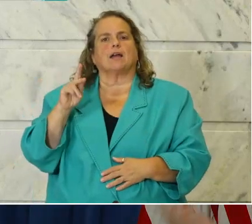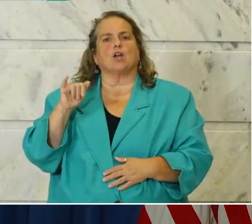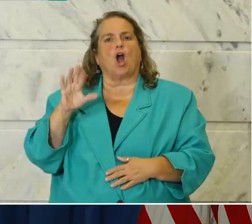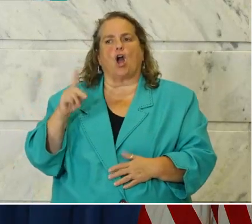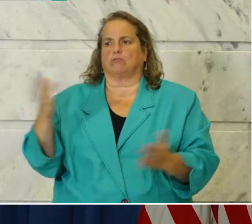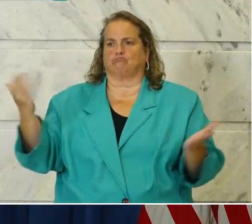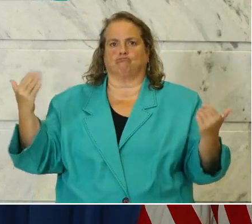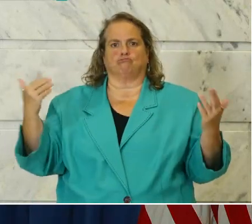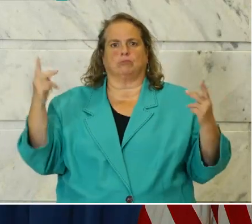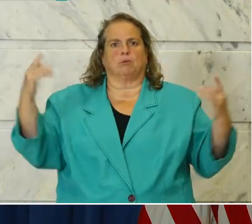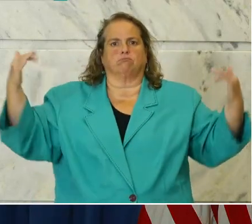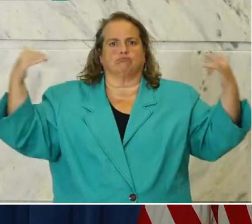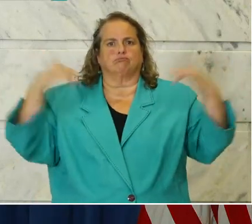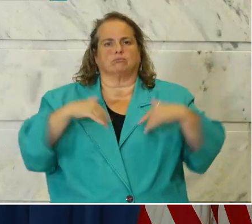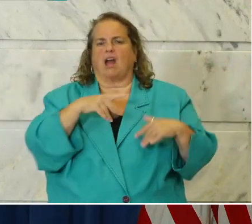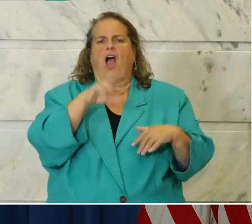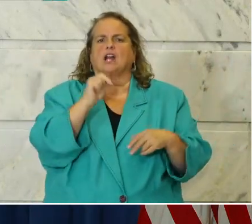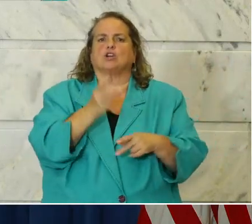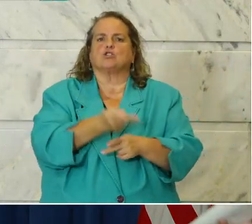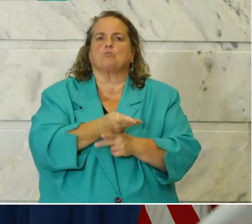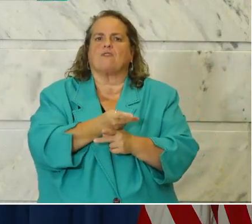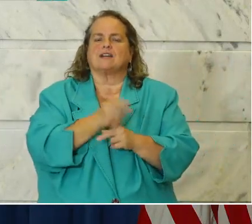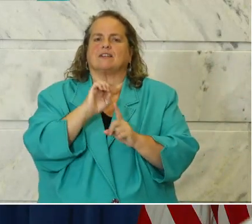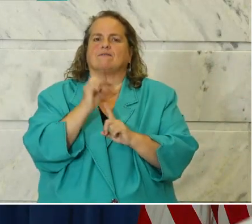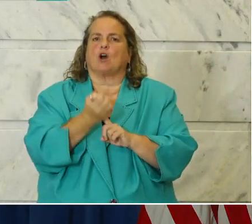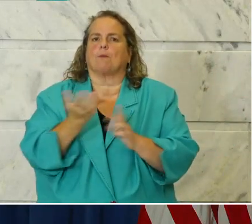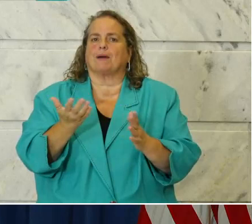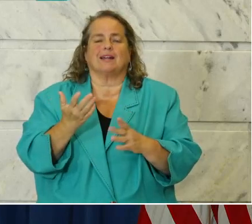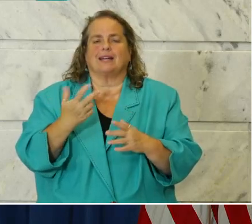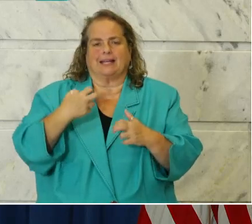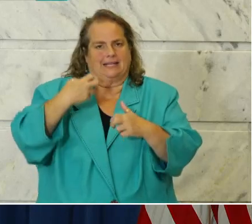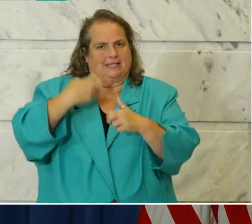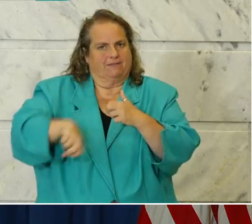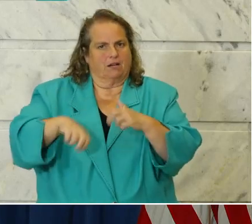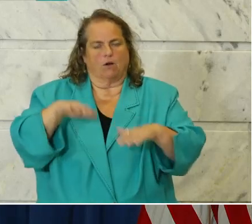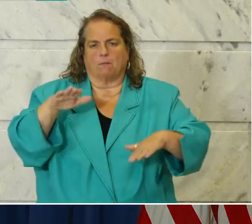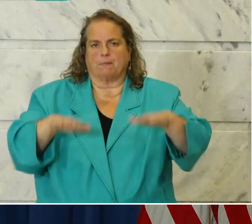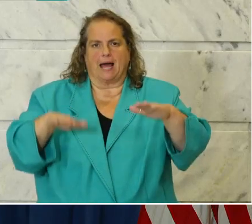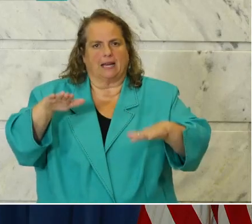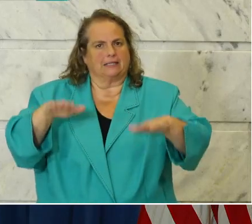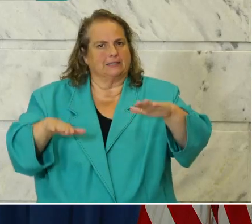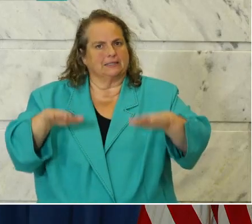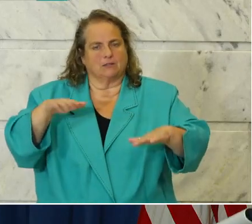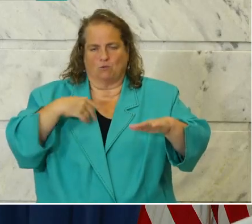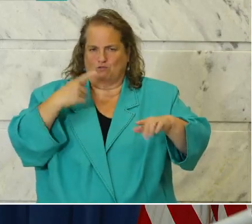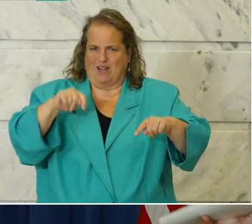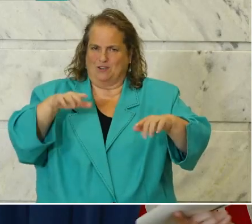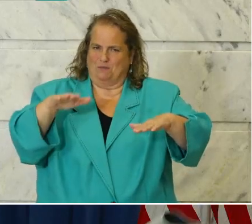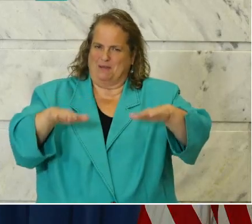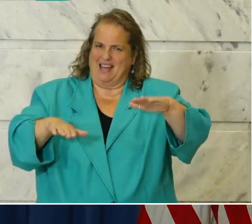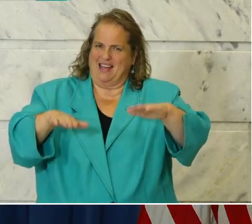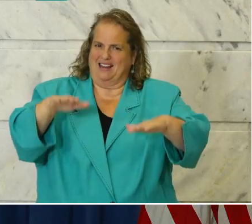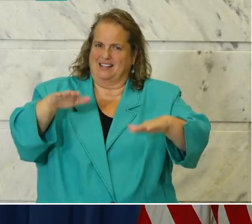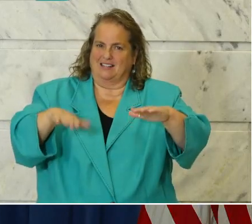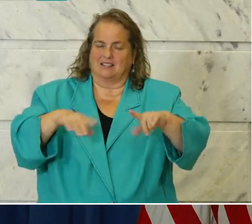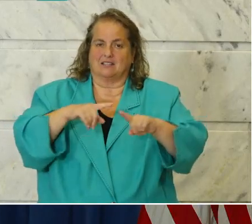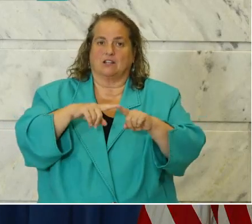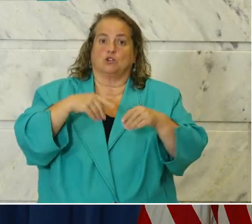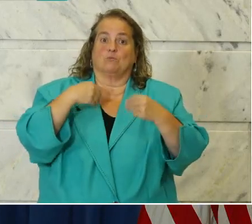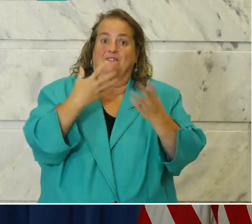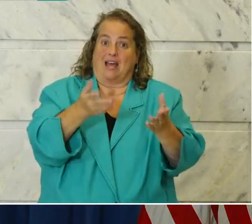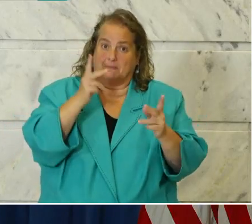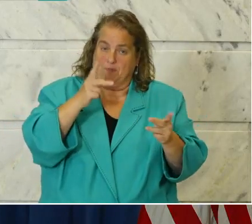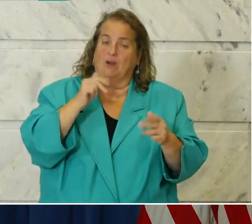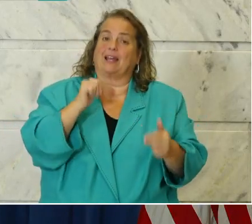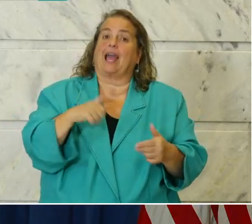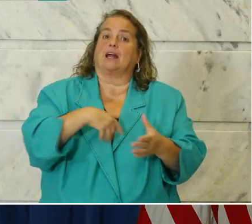they're in an unsupervised environment. Again, it's a difficult balancing act. We're trying to balance these things by trying to provide outlets where